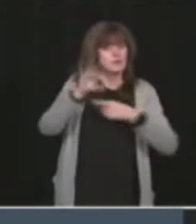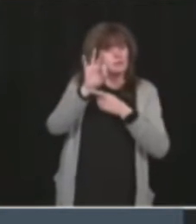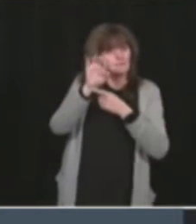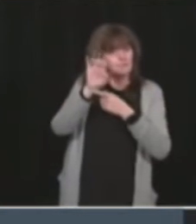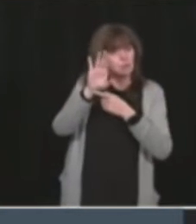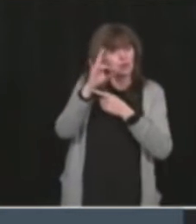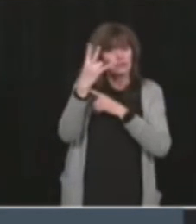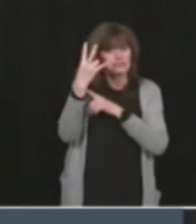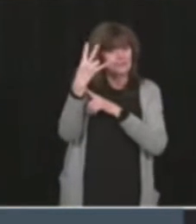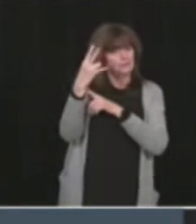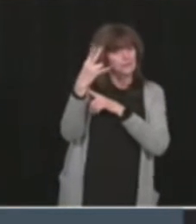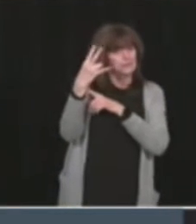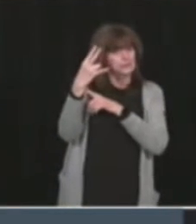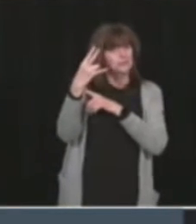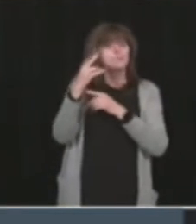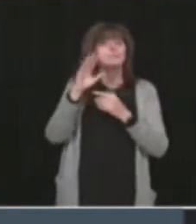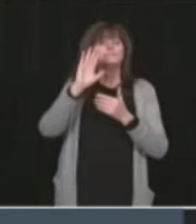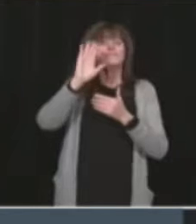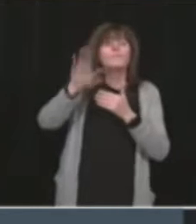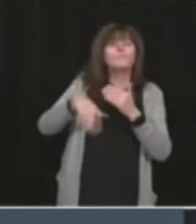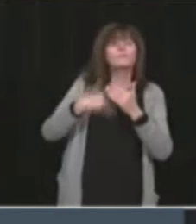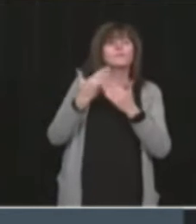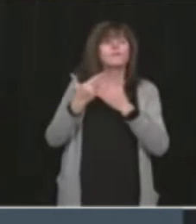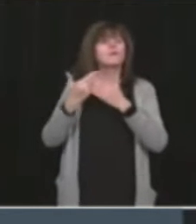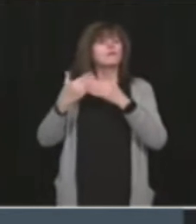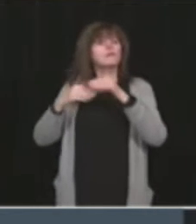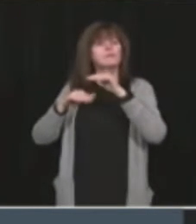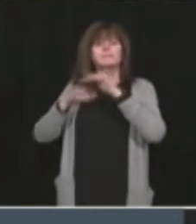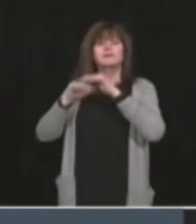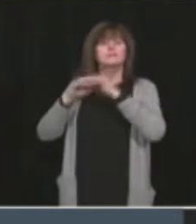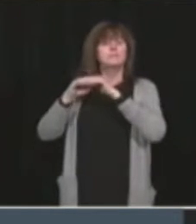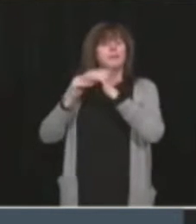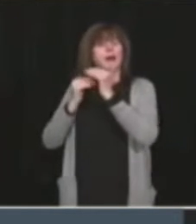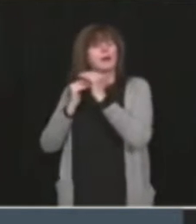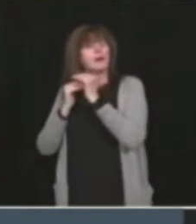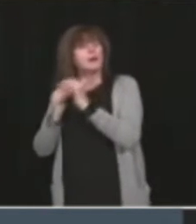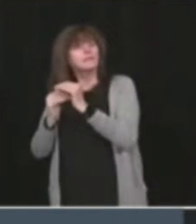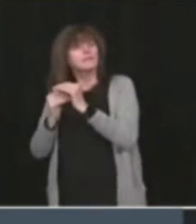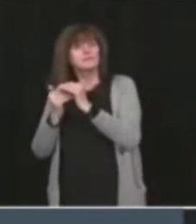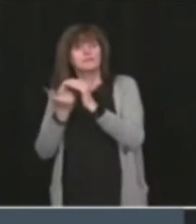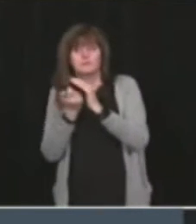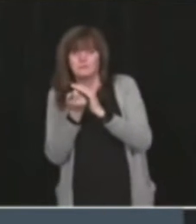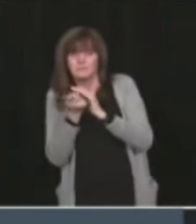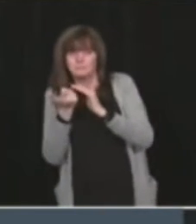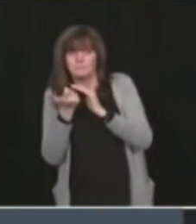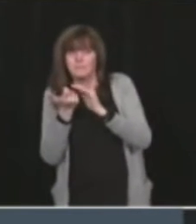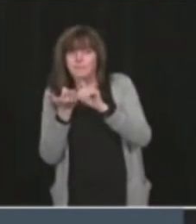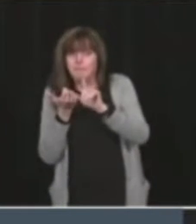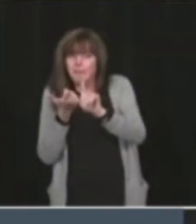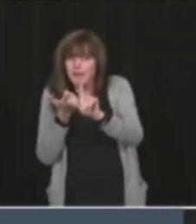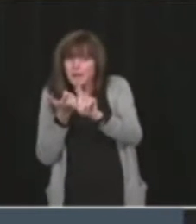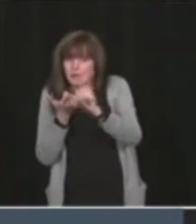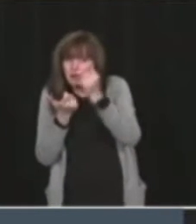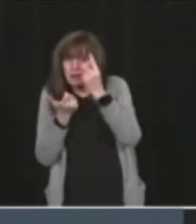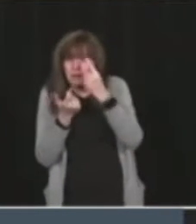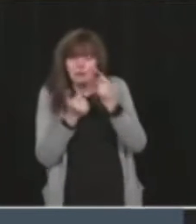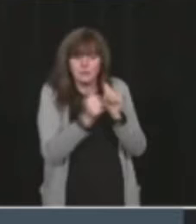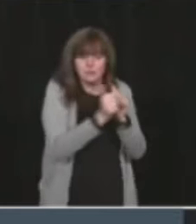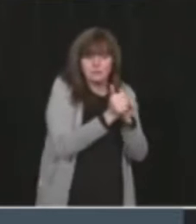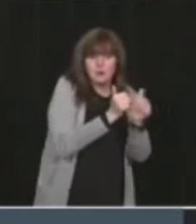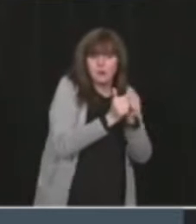limits except for sporting events, concert venues, and theaters, which will be capped at